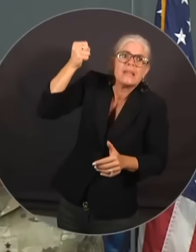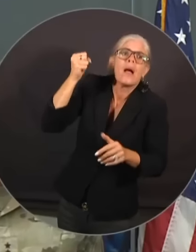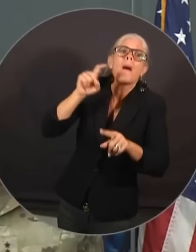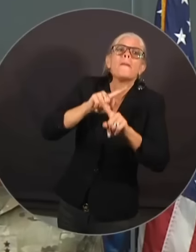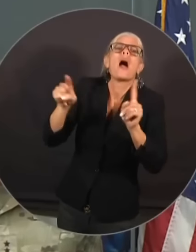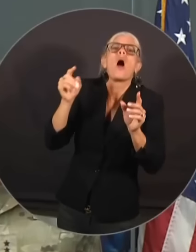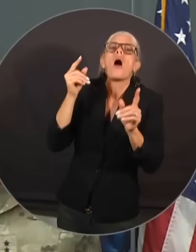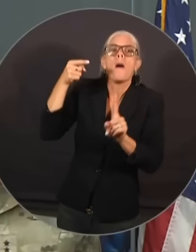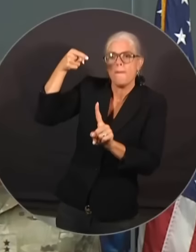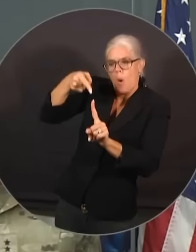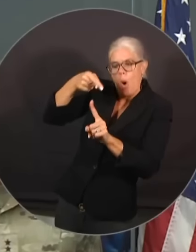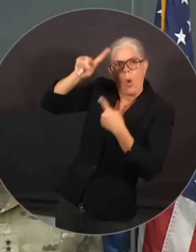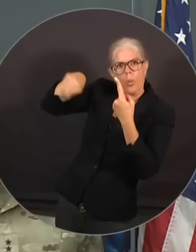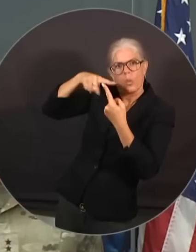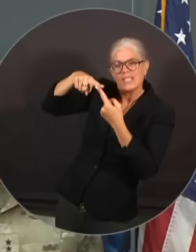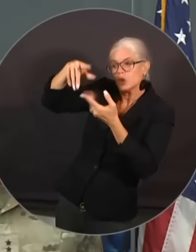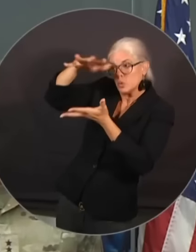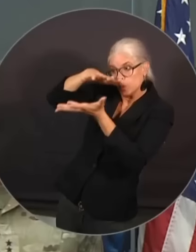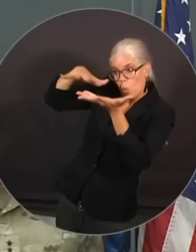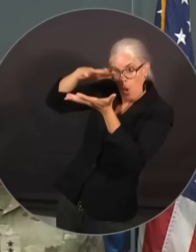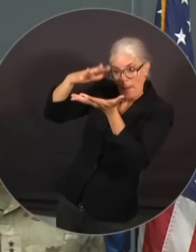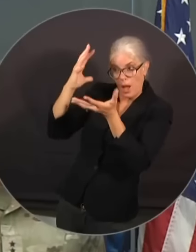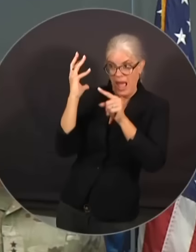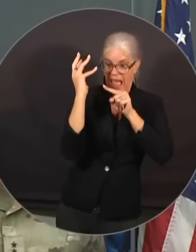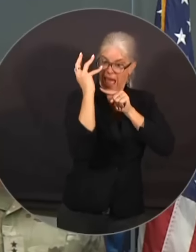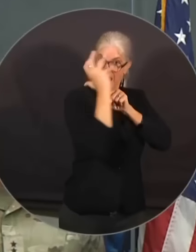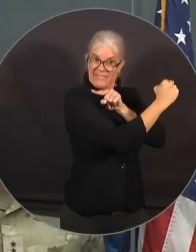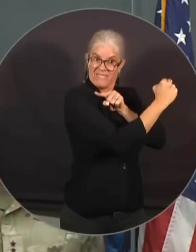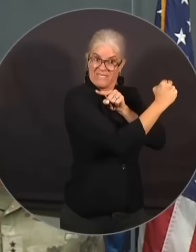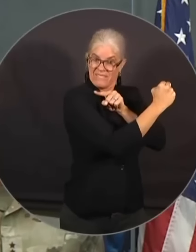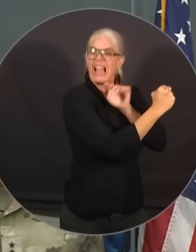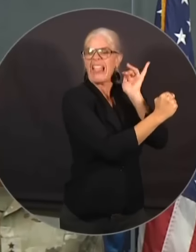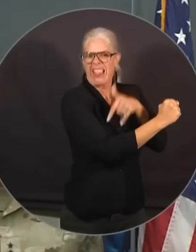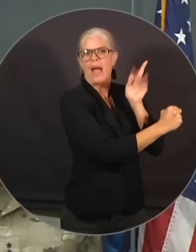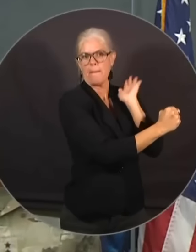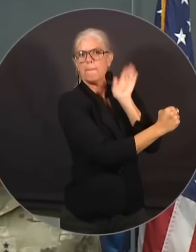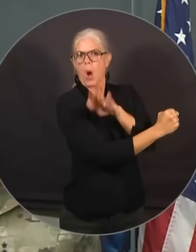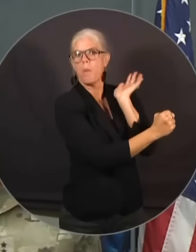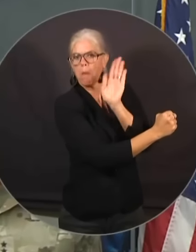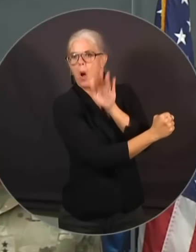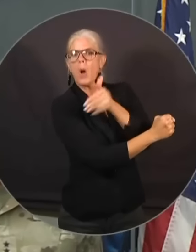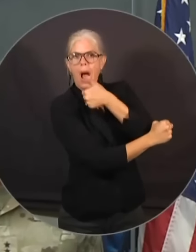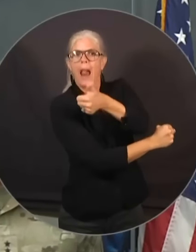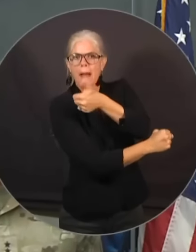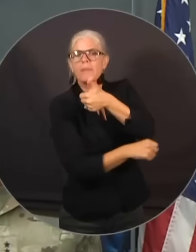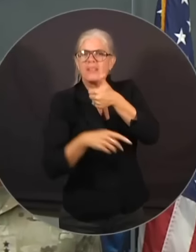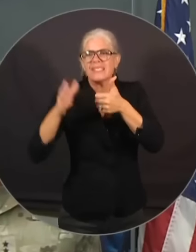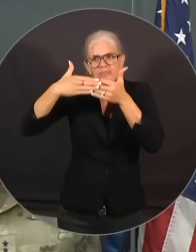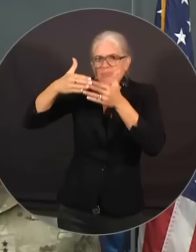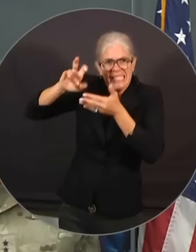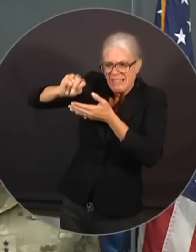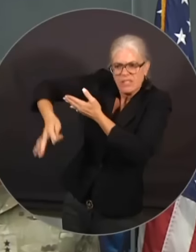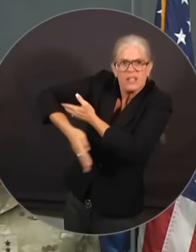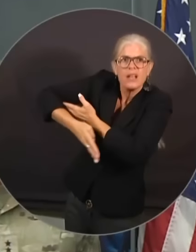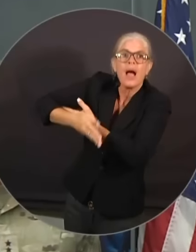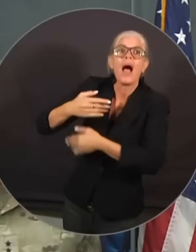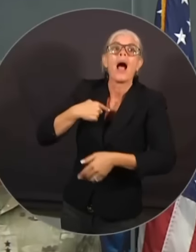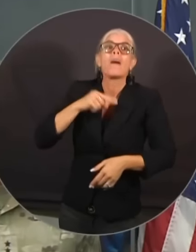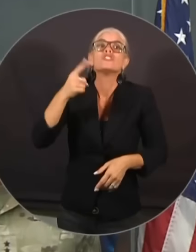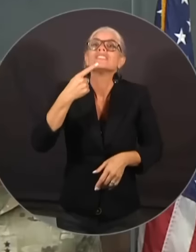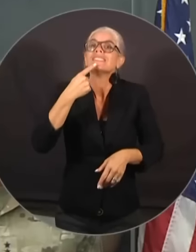storm passes. You know, these folks, you know, they can operate in the night, but I would say cut and toss, most of